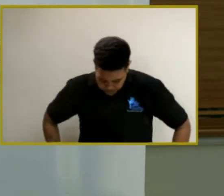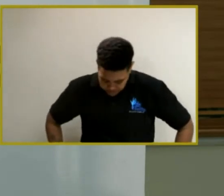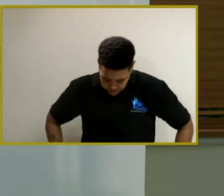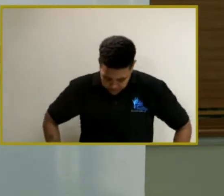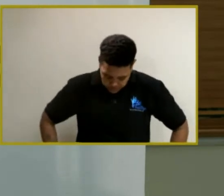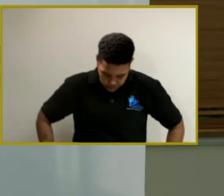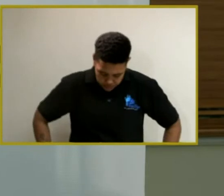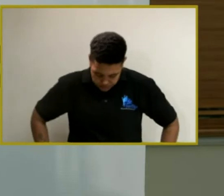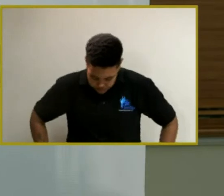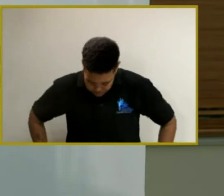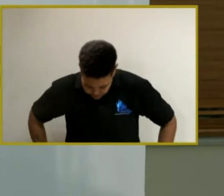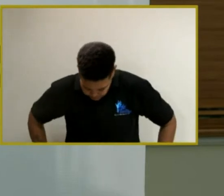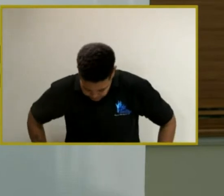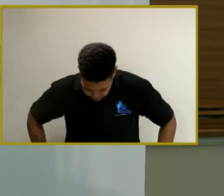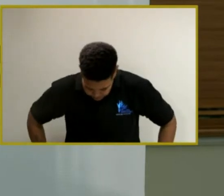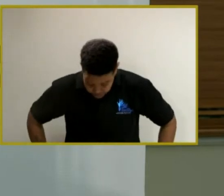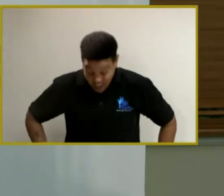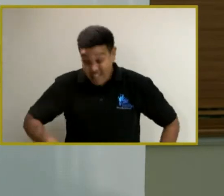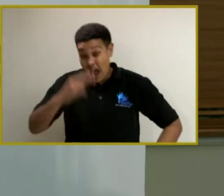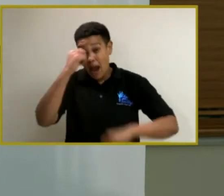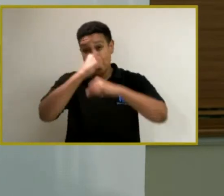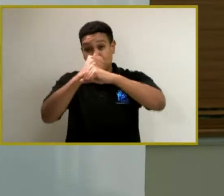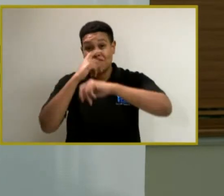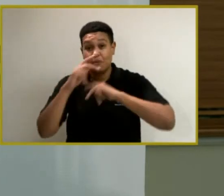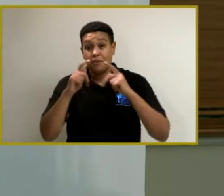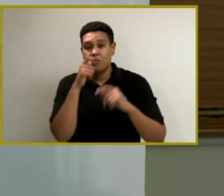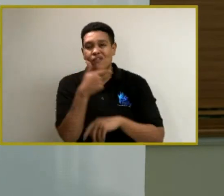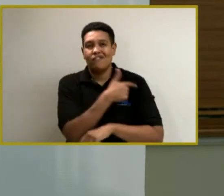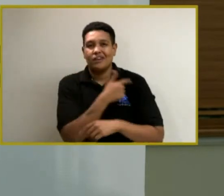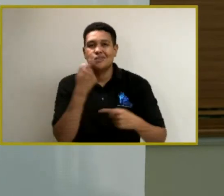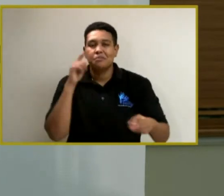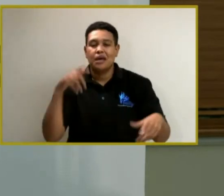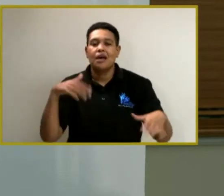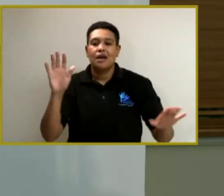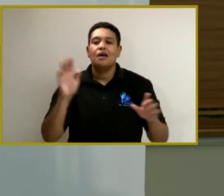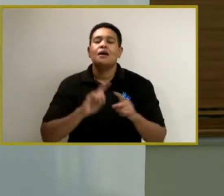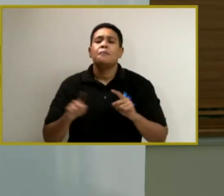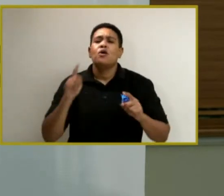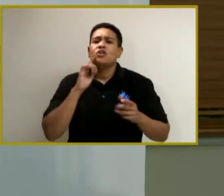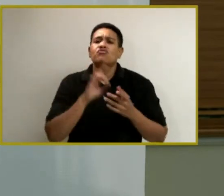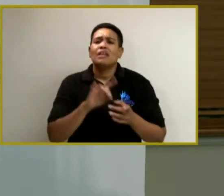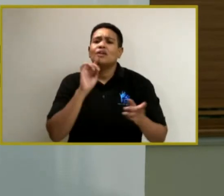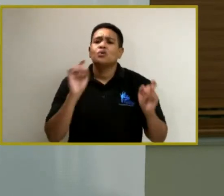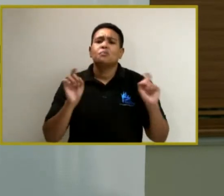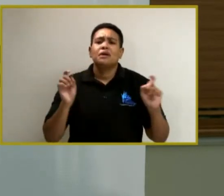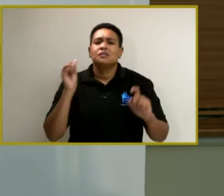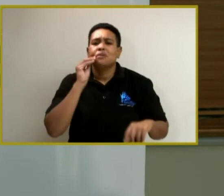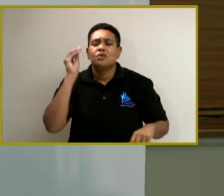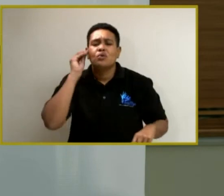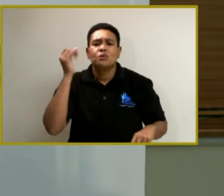our population. But in terms of the management at home,